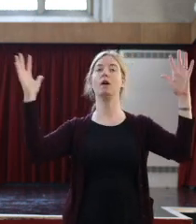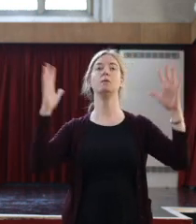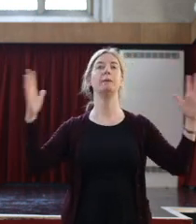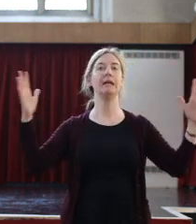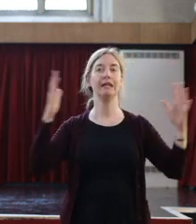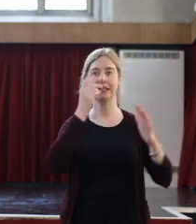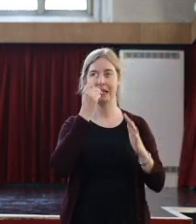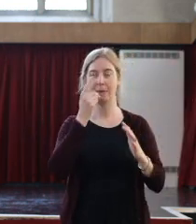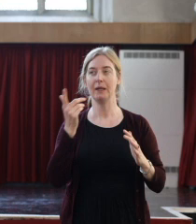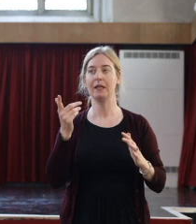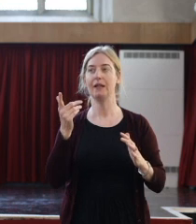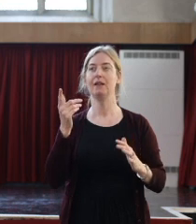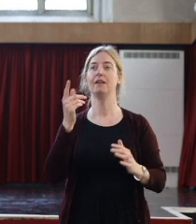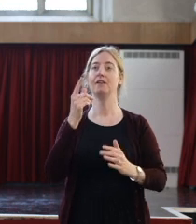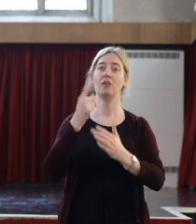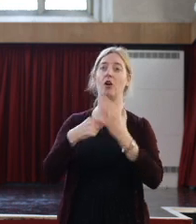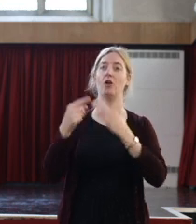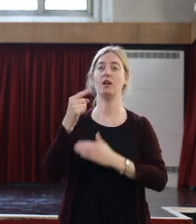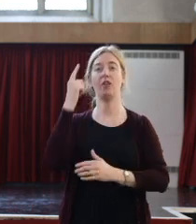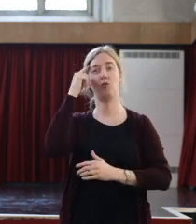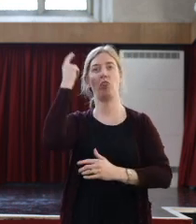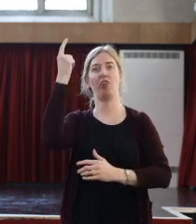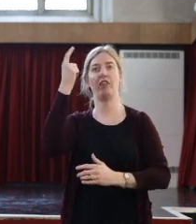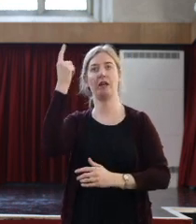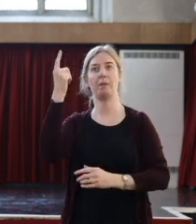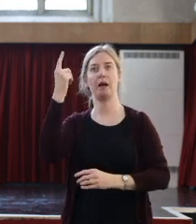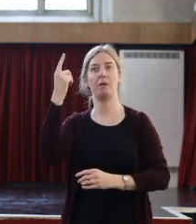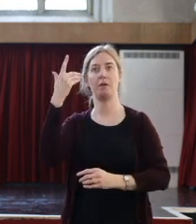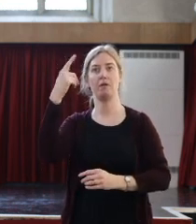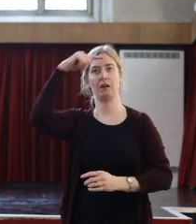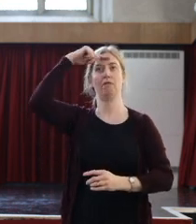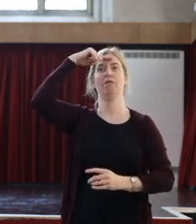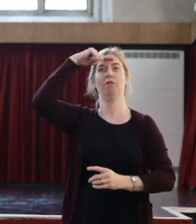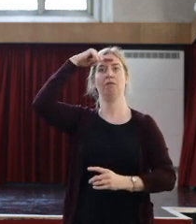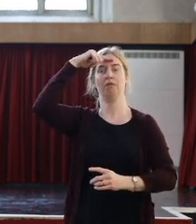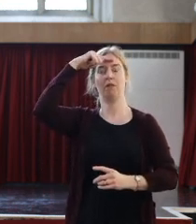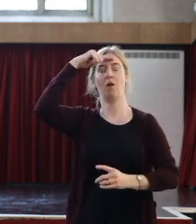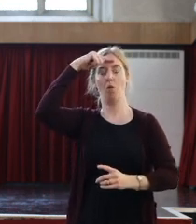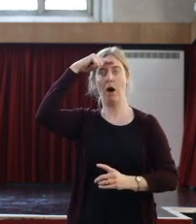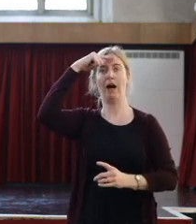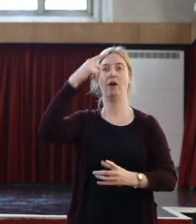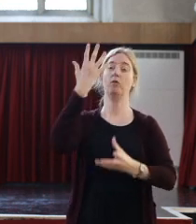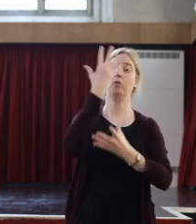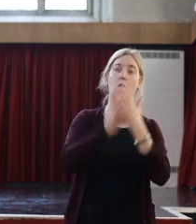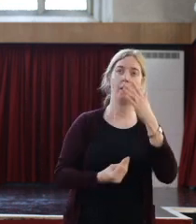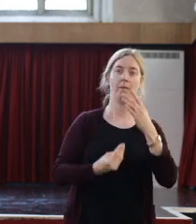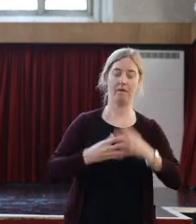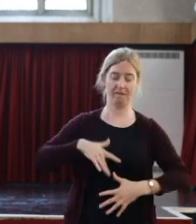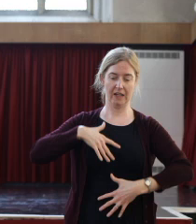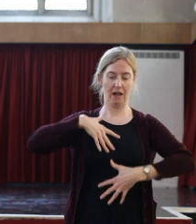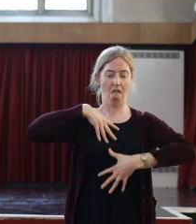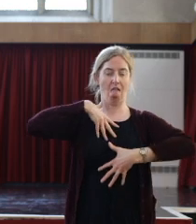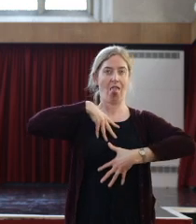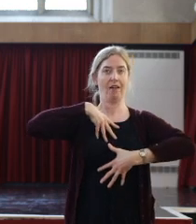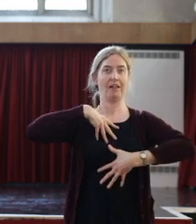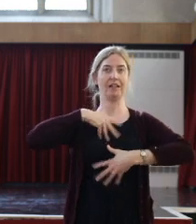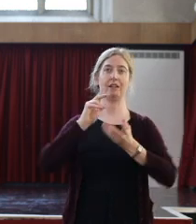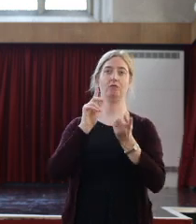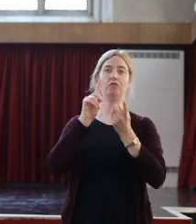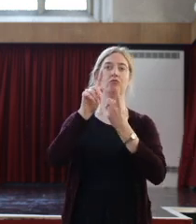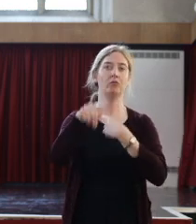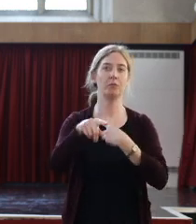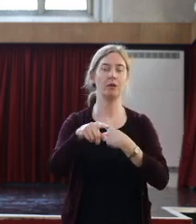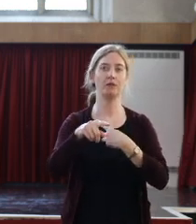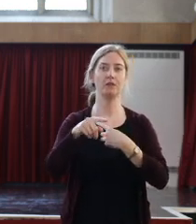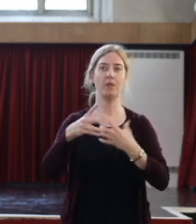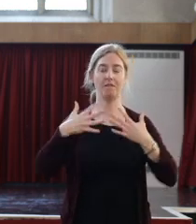not just something art that you think about, but it's art that makes people feel something, and you know, they're going to respond in a kind of